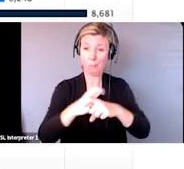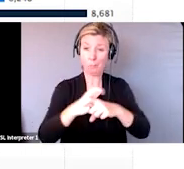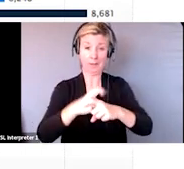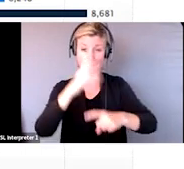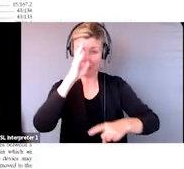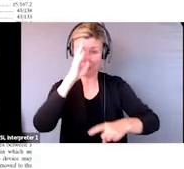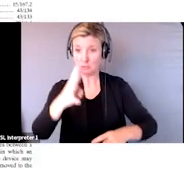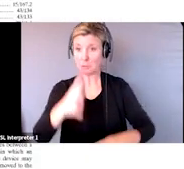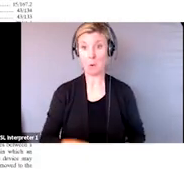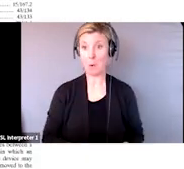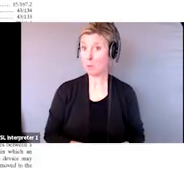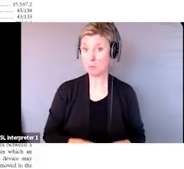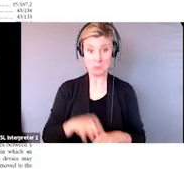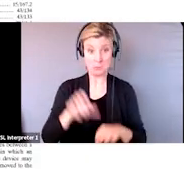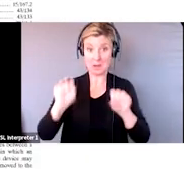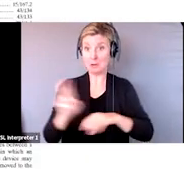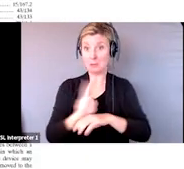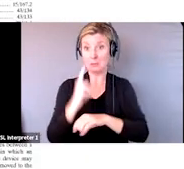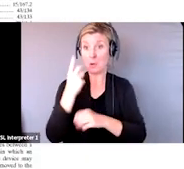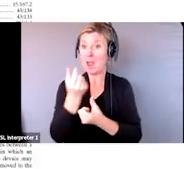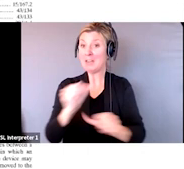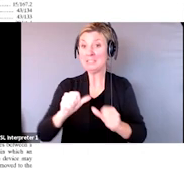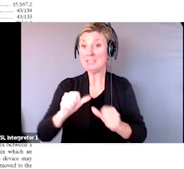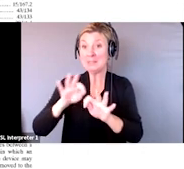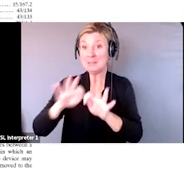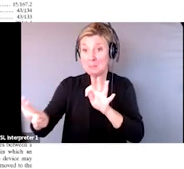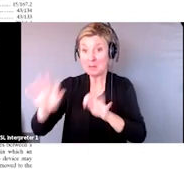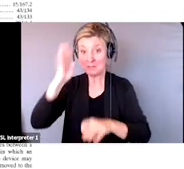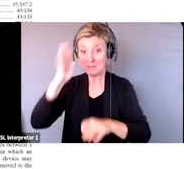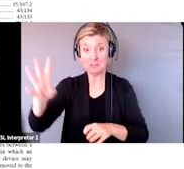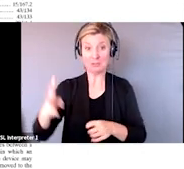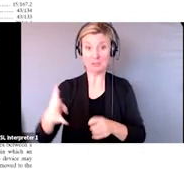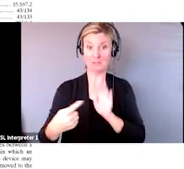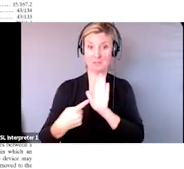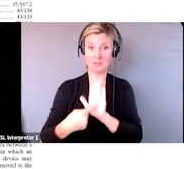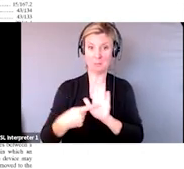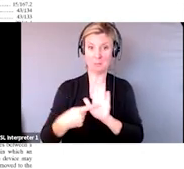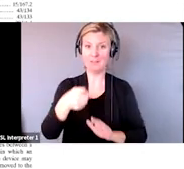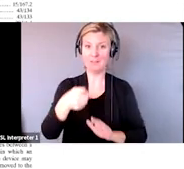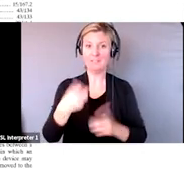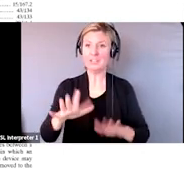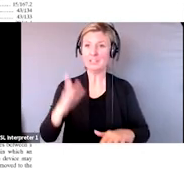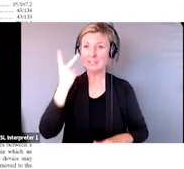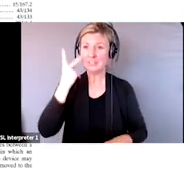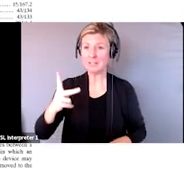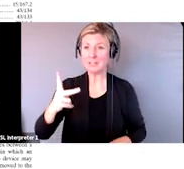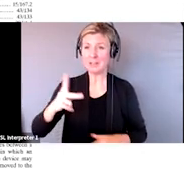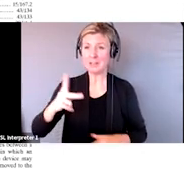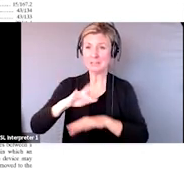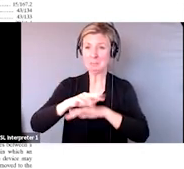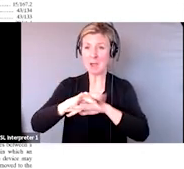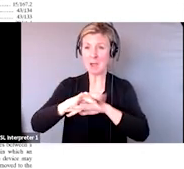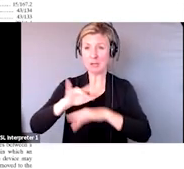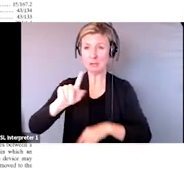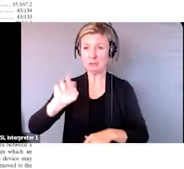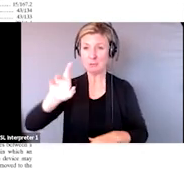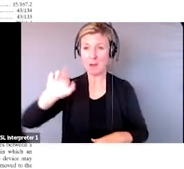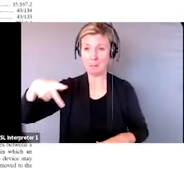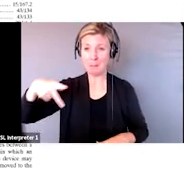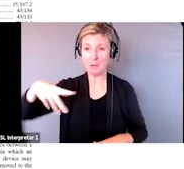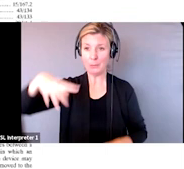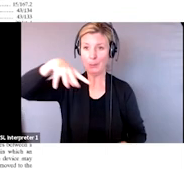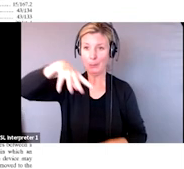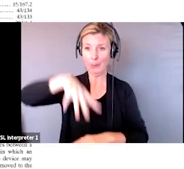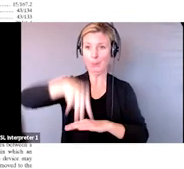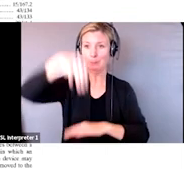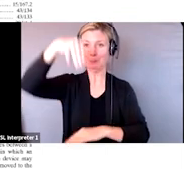For example, the spider trap. I mean, if you've seen it in operation, there it is. You swoop up the spider